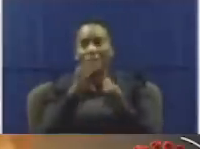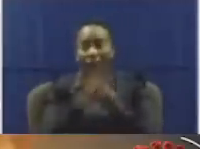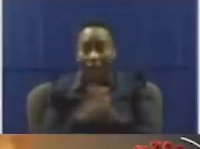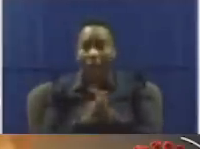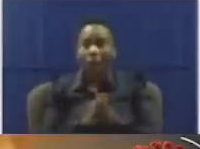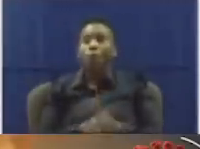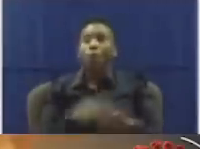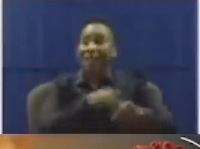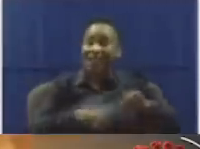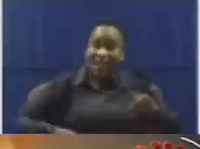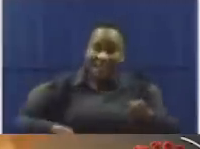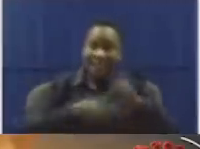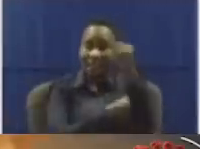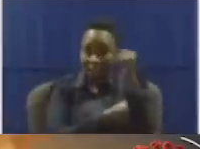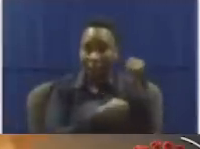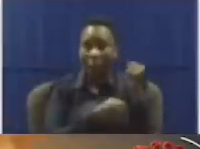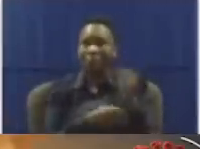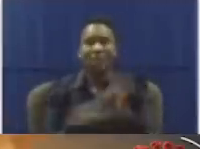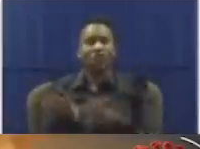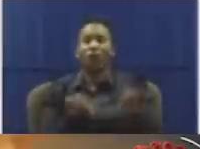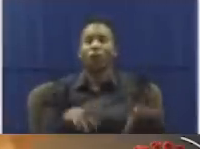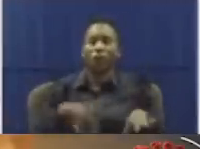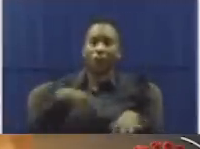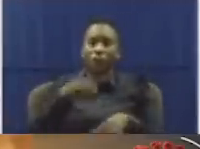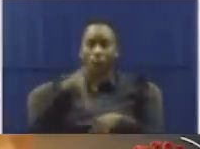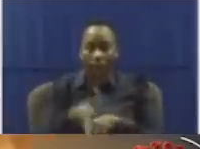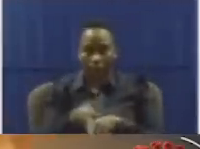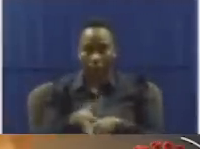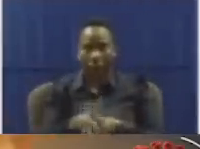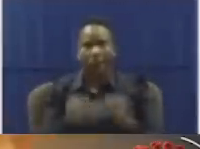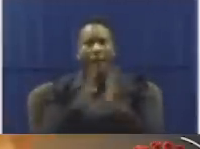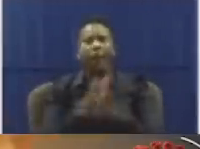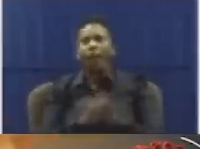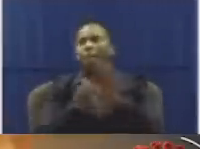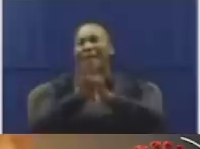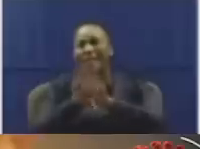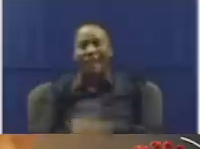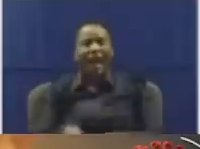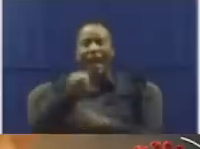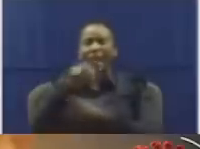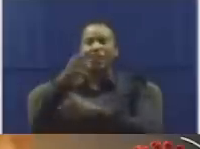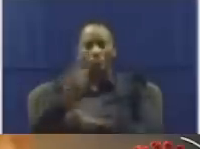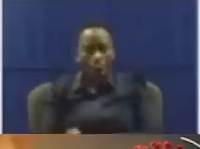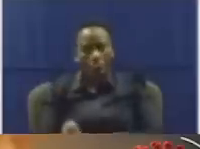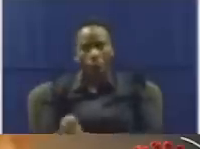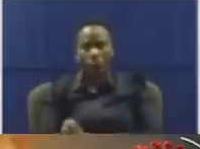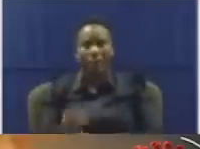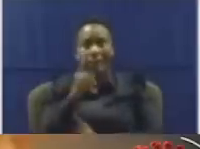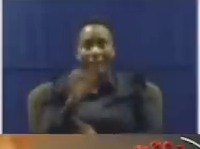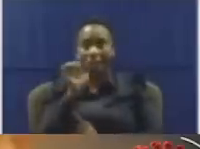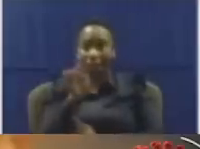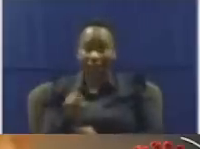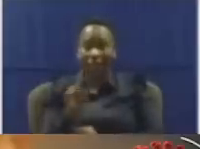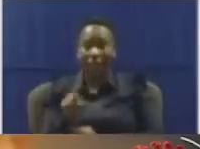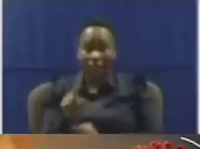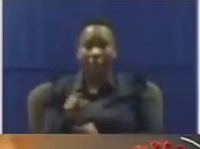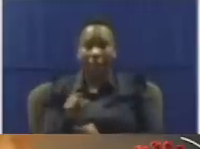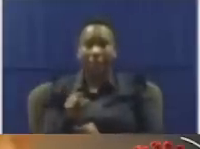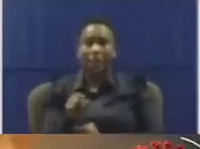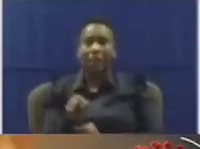survive. Even your biggest praise singers in the media and civil society are now realizing that perhaps the emperor was